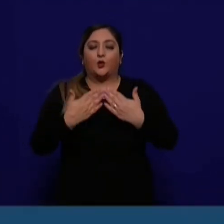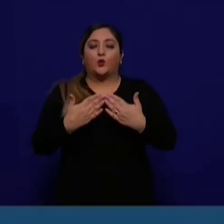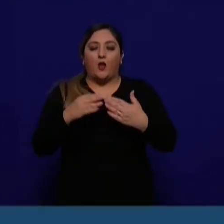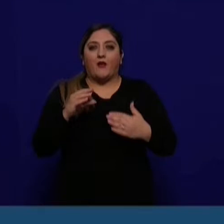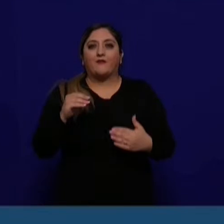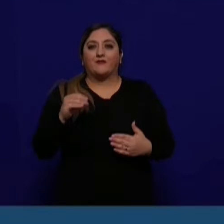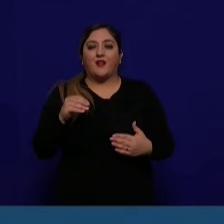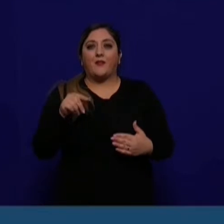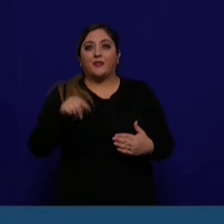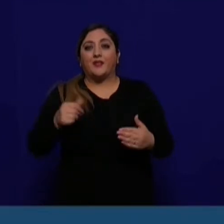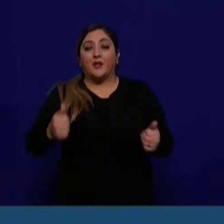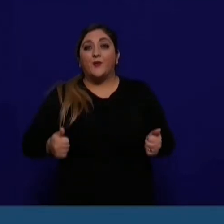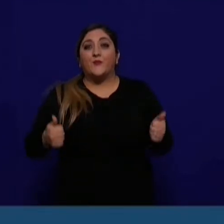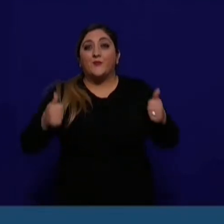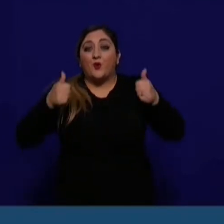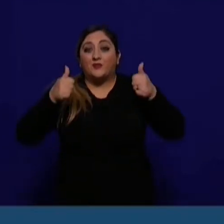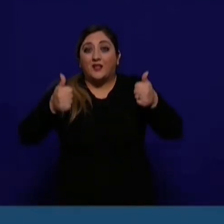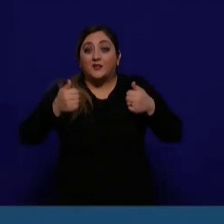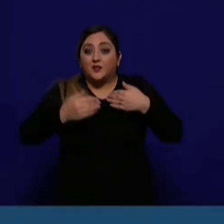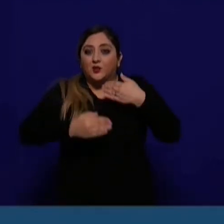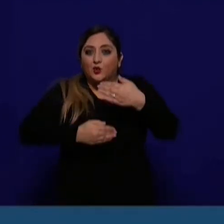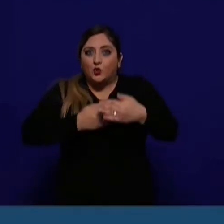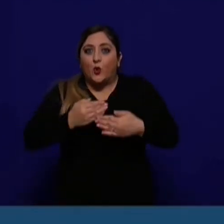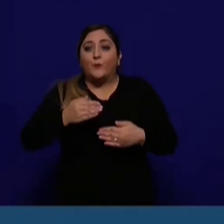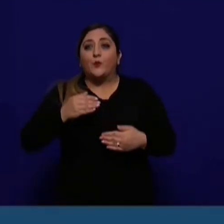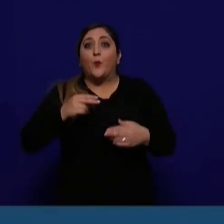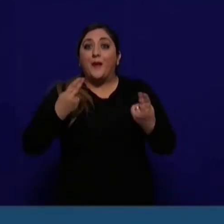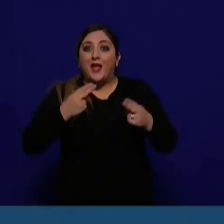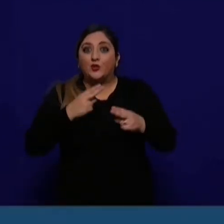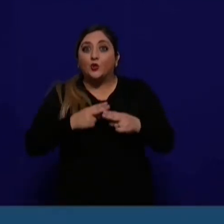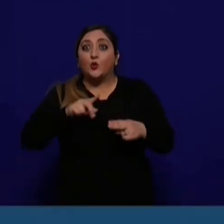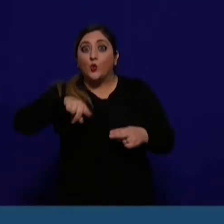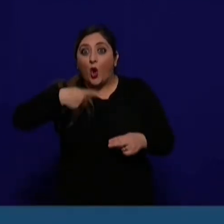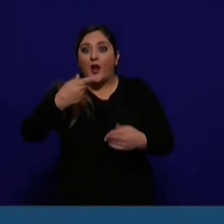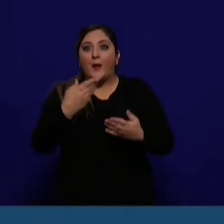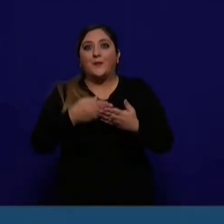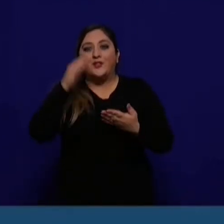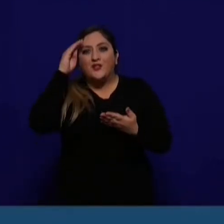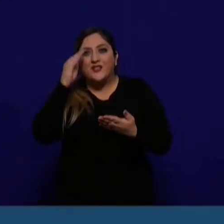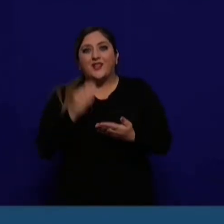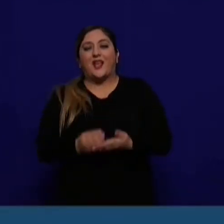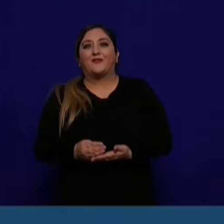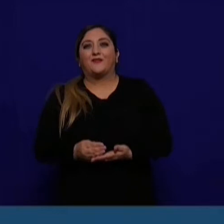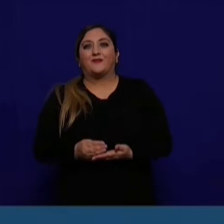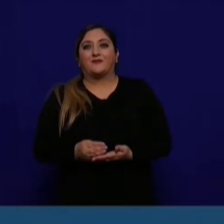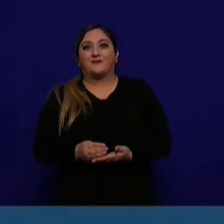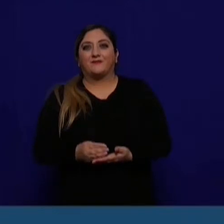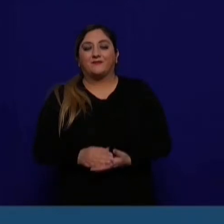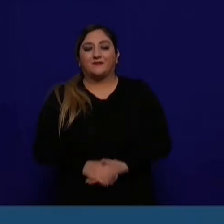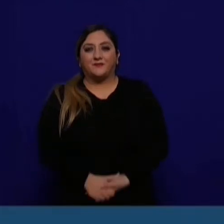hija xi ħaġa importanti u tkompli ssaħħaħ ukoll il-contact tracing system tagħna.